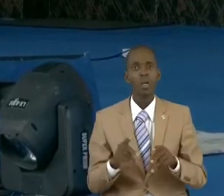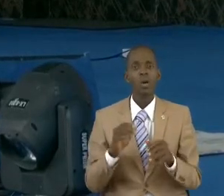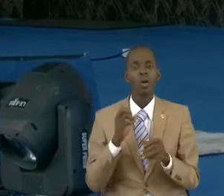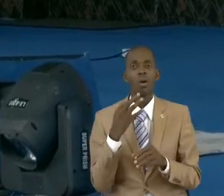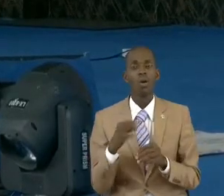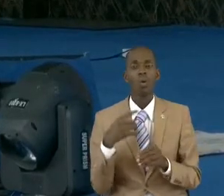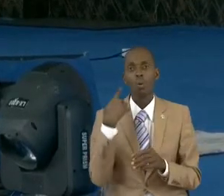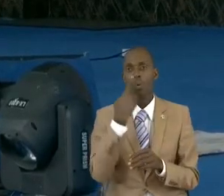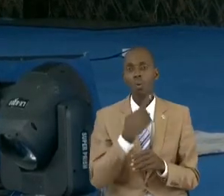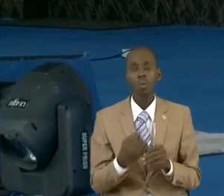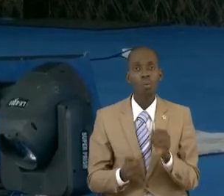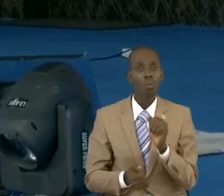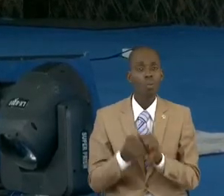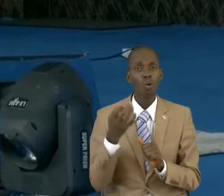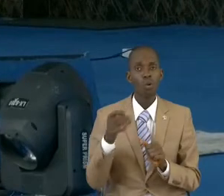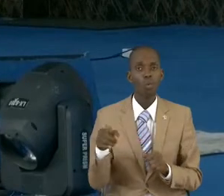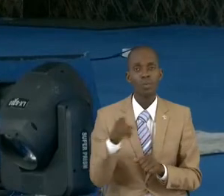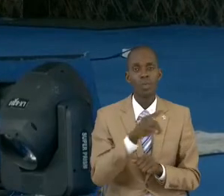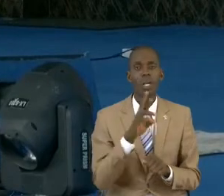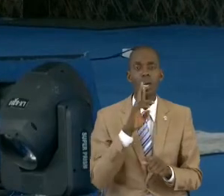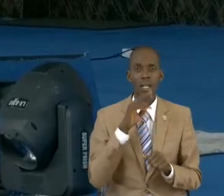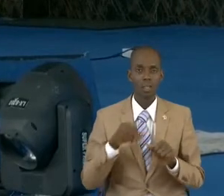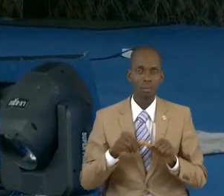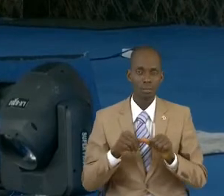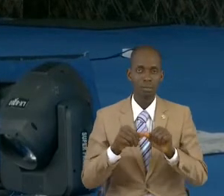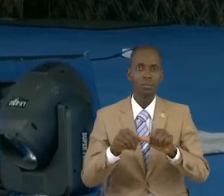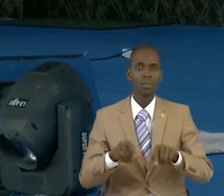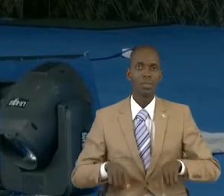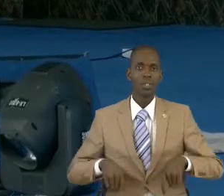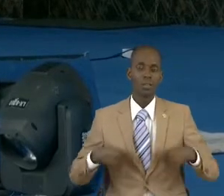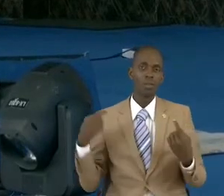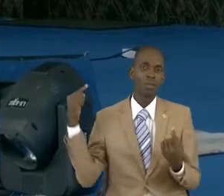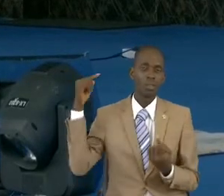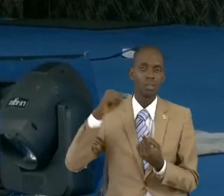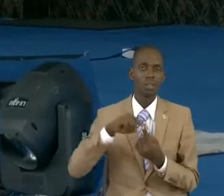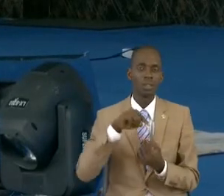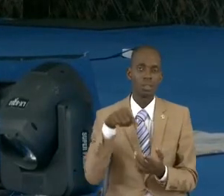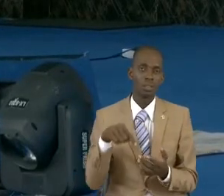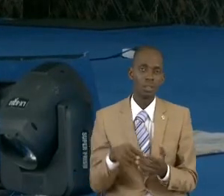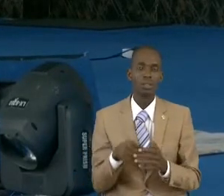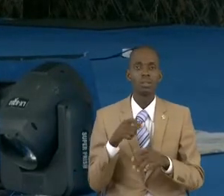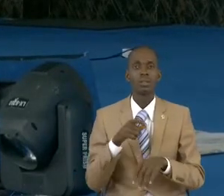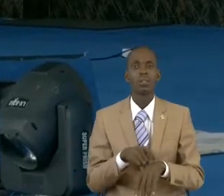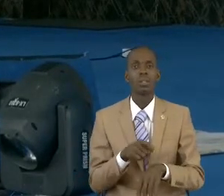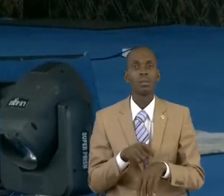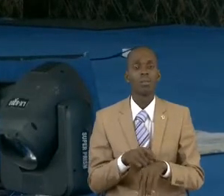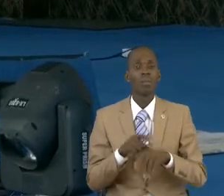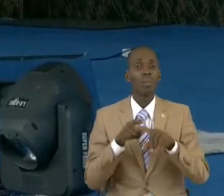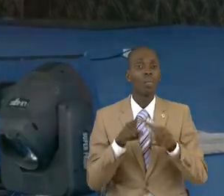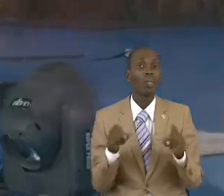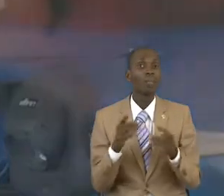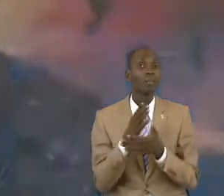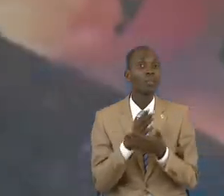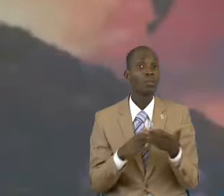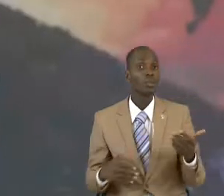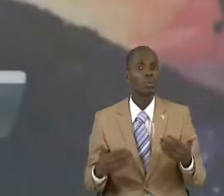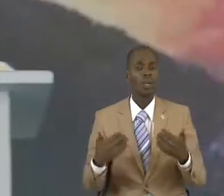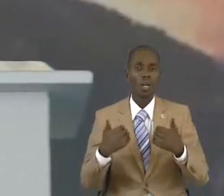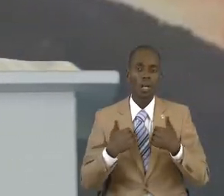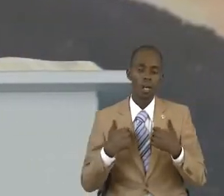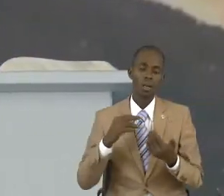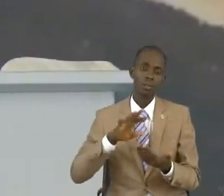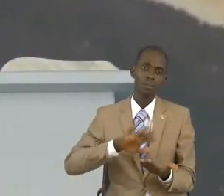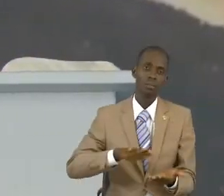remain until this present hour, but some have fallen asleep. Look at